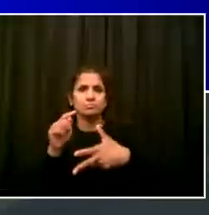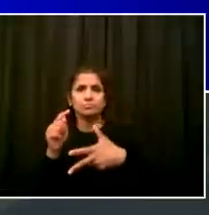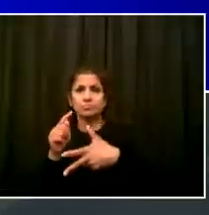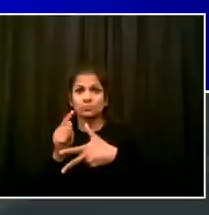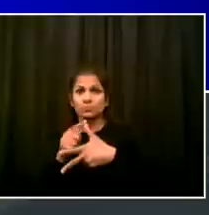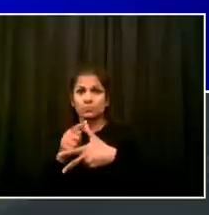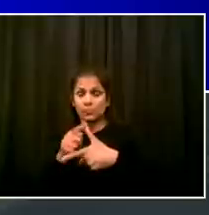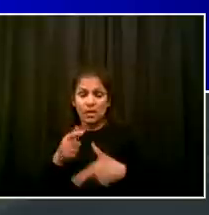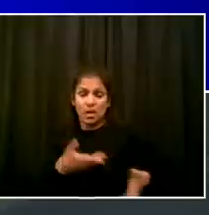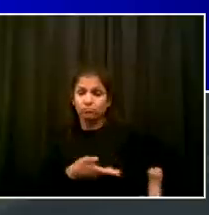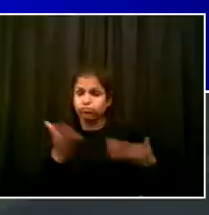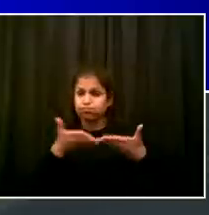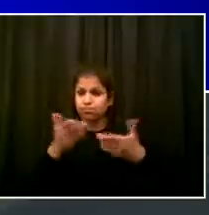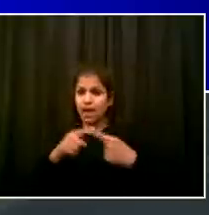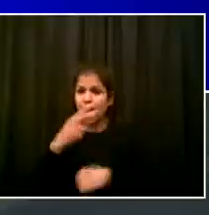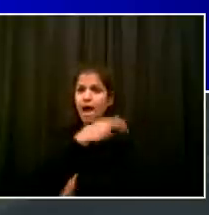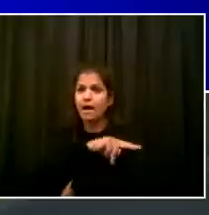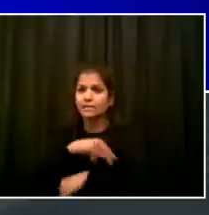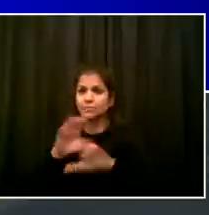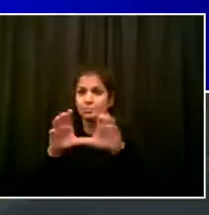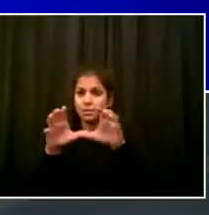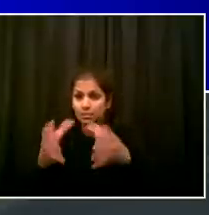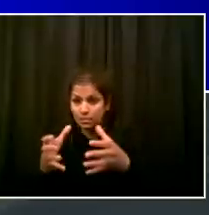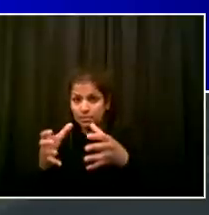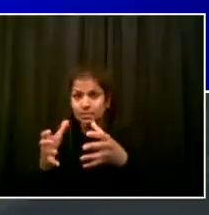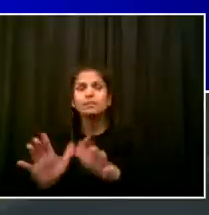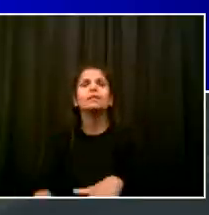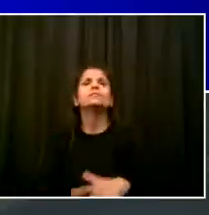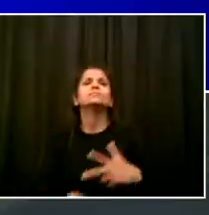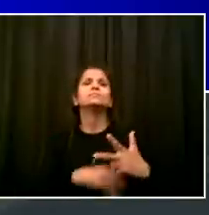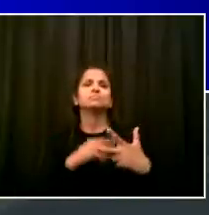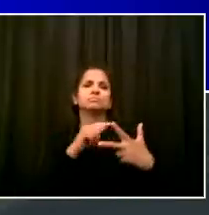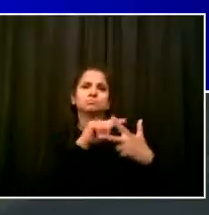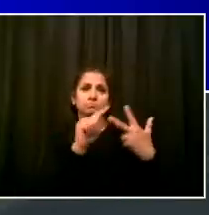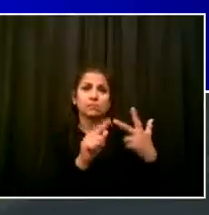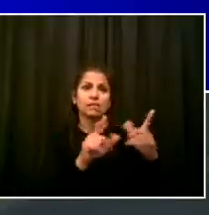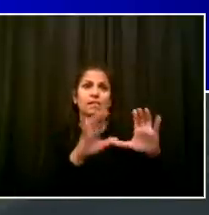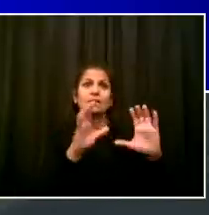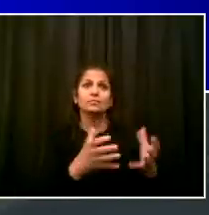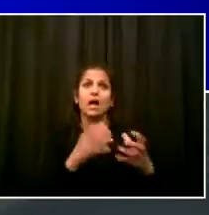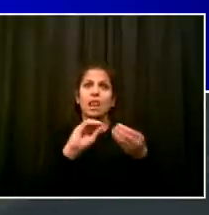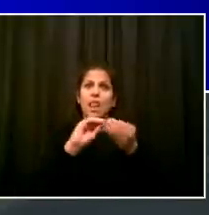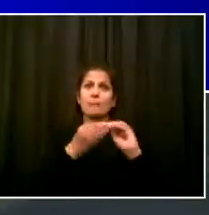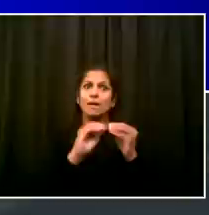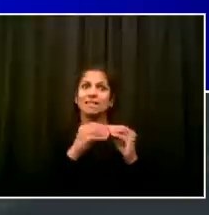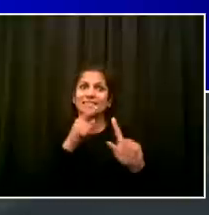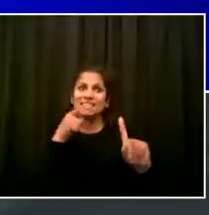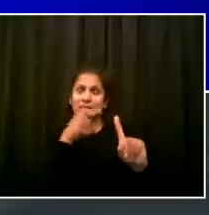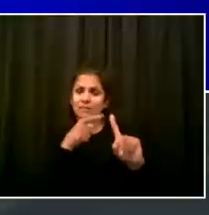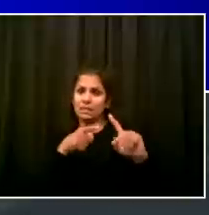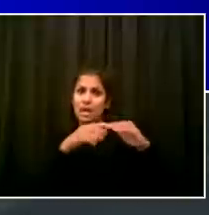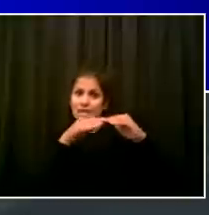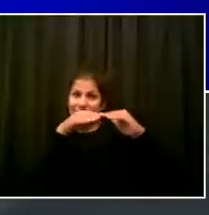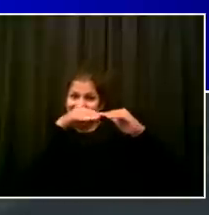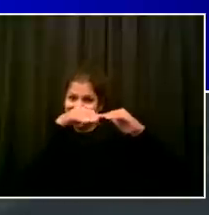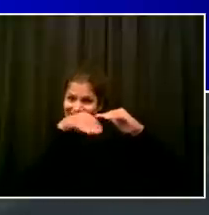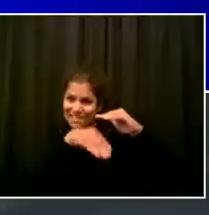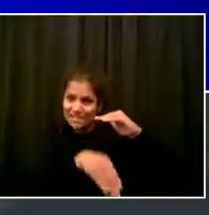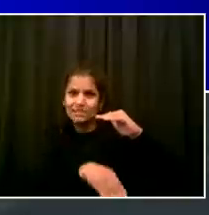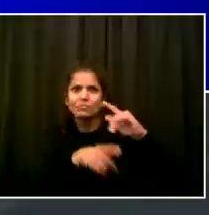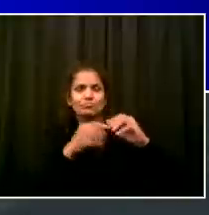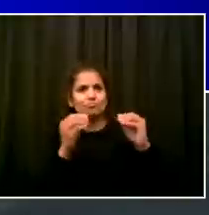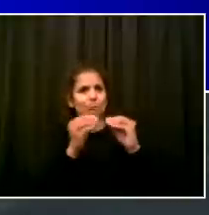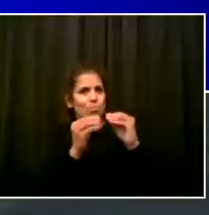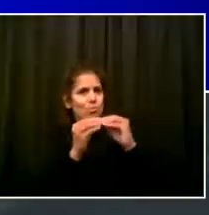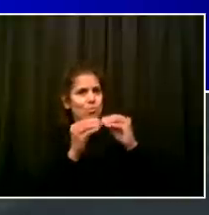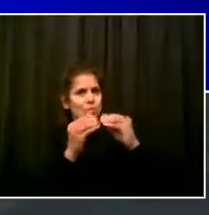but we think we will be there soon, and then we have to hold it. So this is all about everything you've been doing and about keeping up this progress, but I